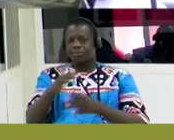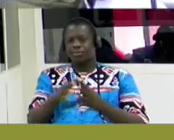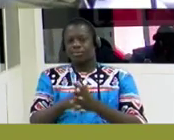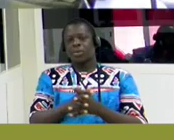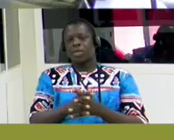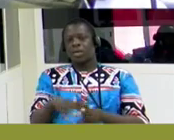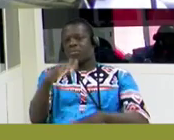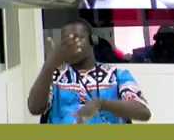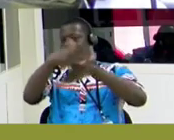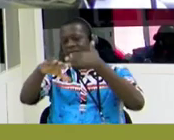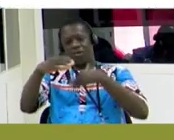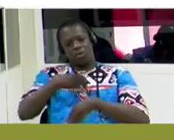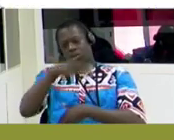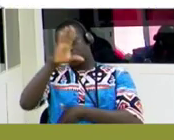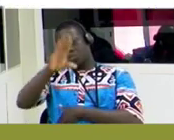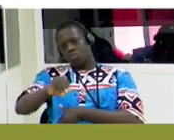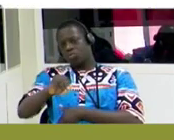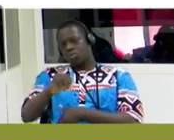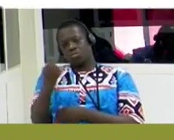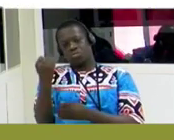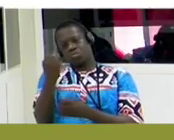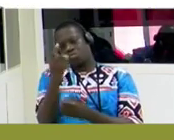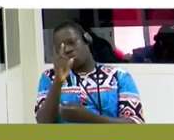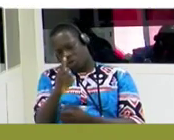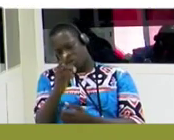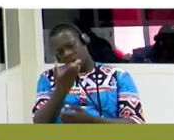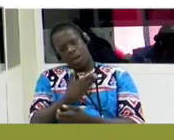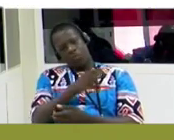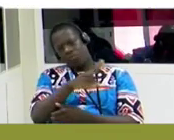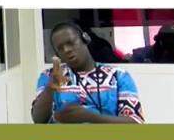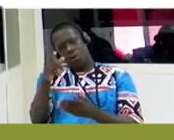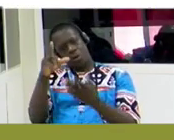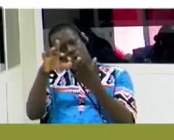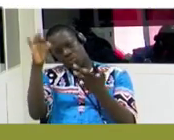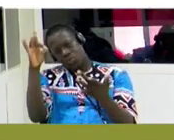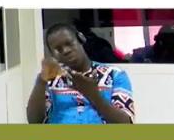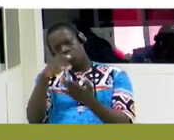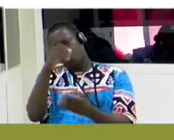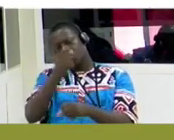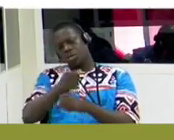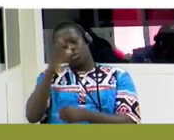I never want to do it, but I have no option. I have to do it.